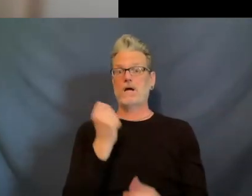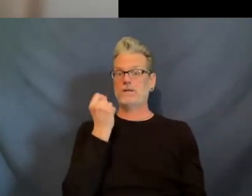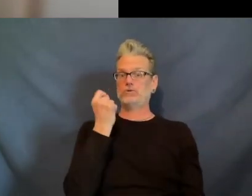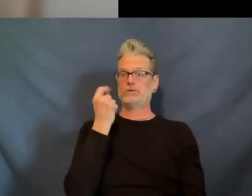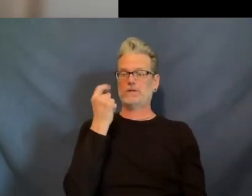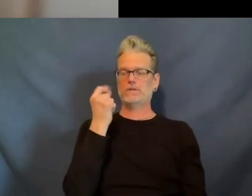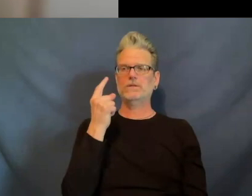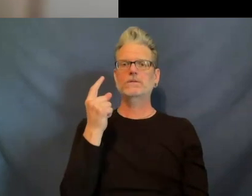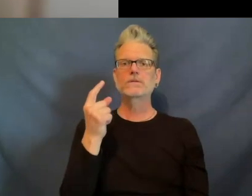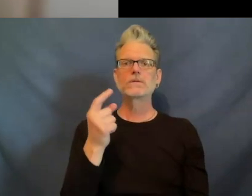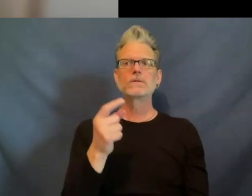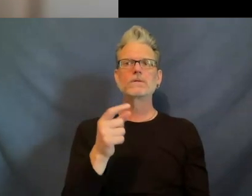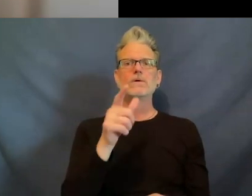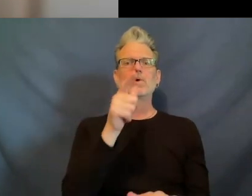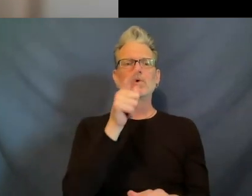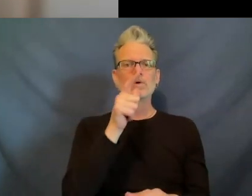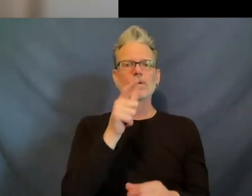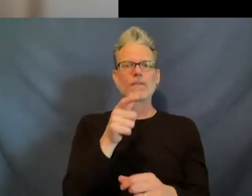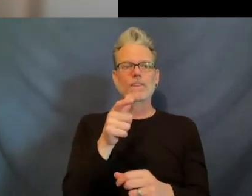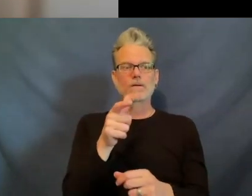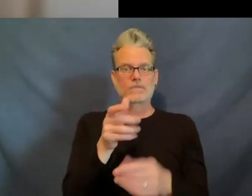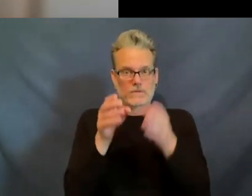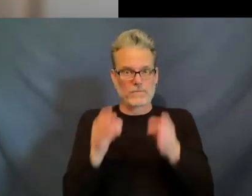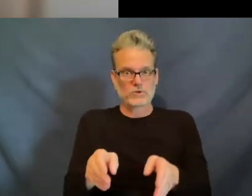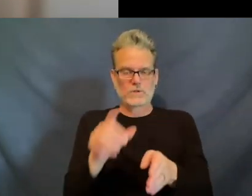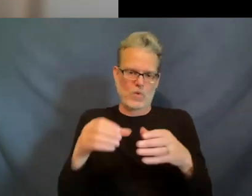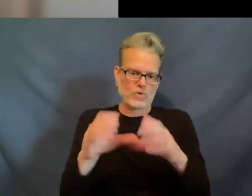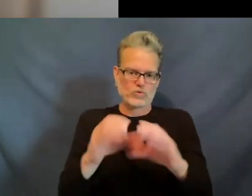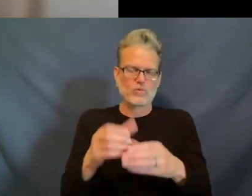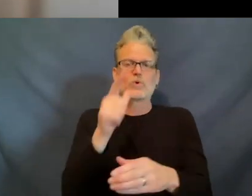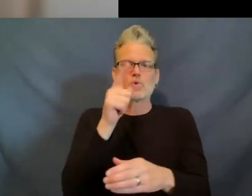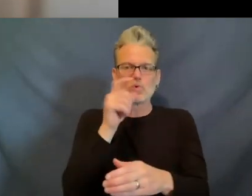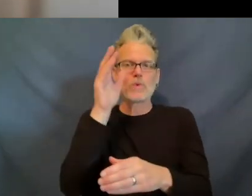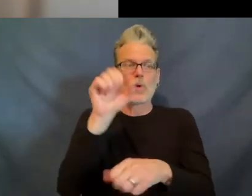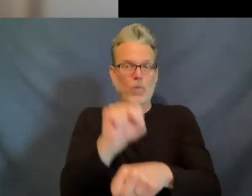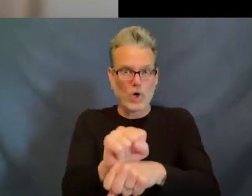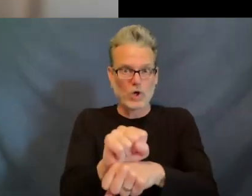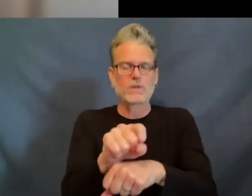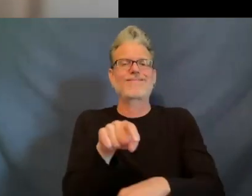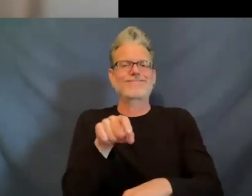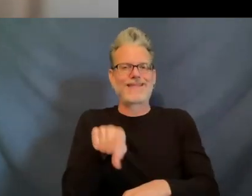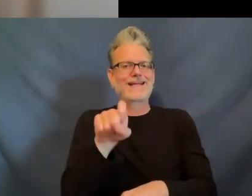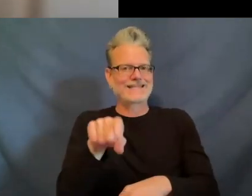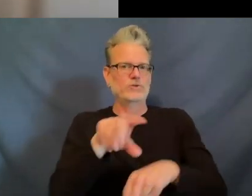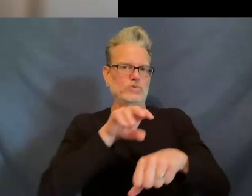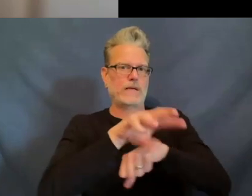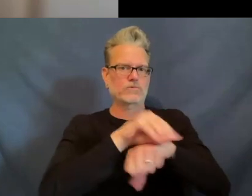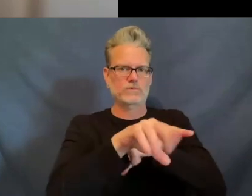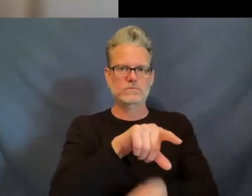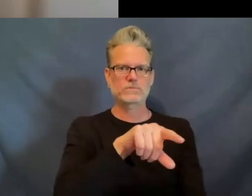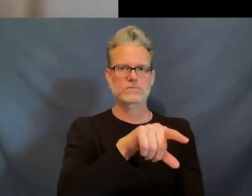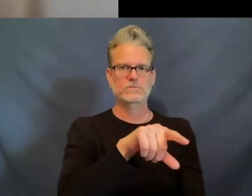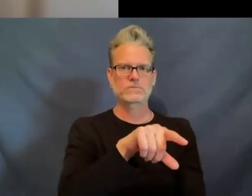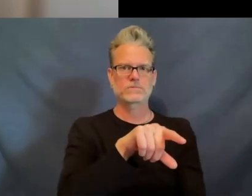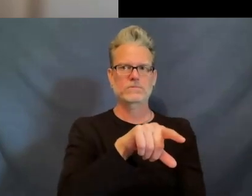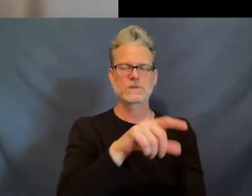party who will be performing the work should be doing that tribal consult. I would need more information, I think, on this, if it's